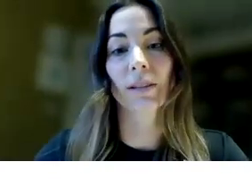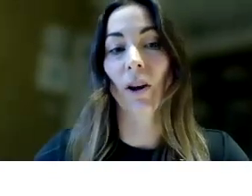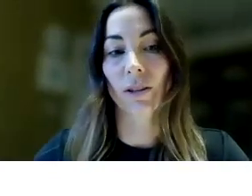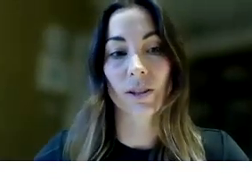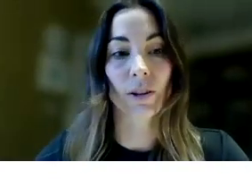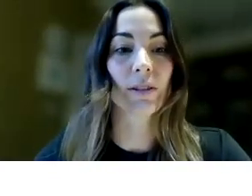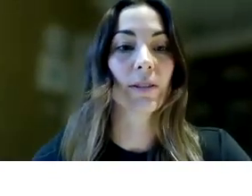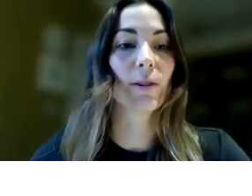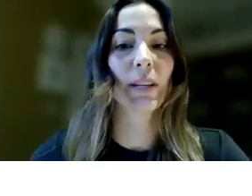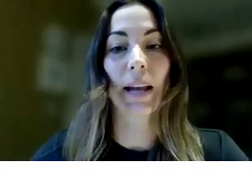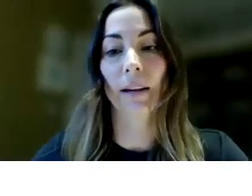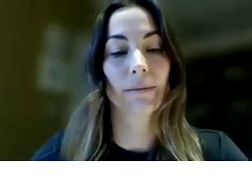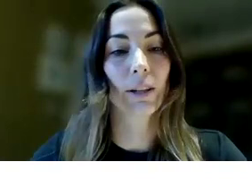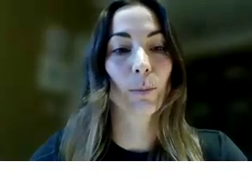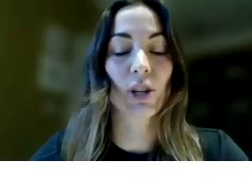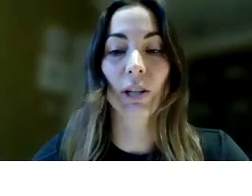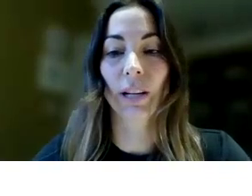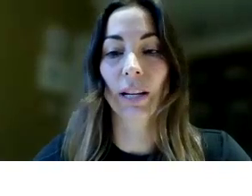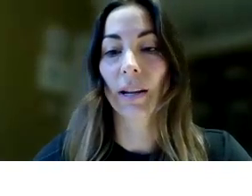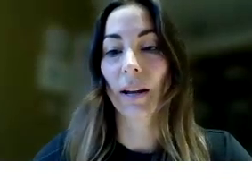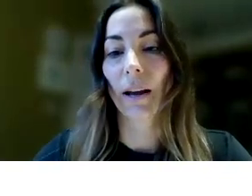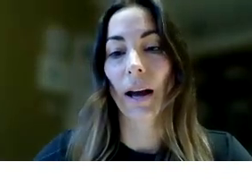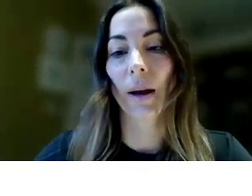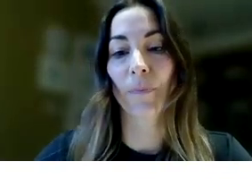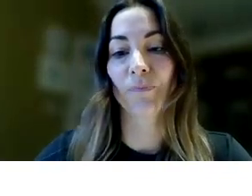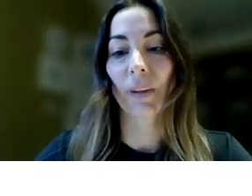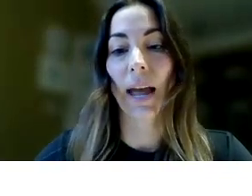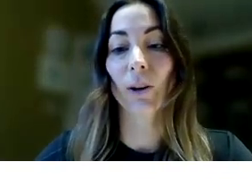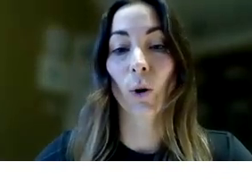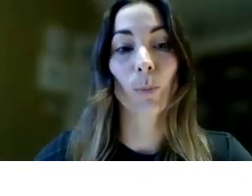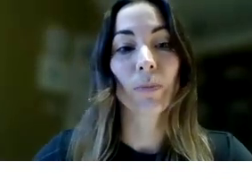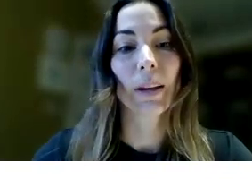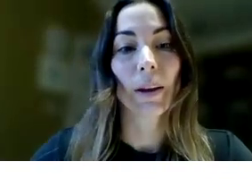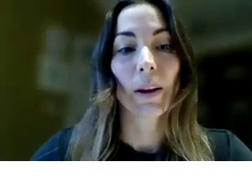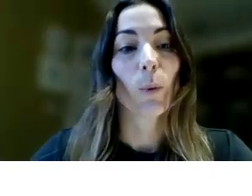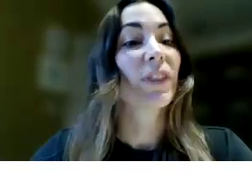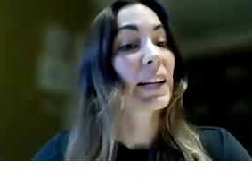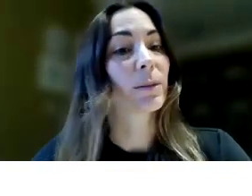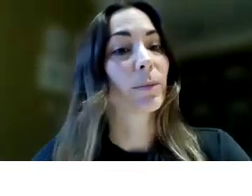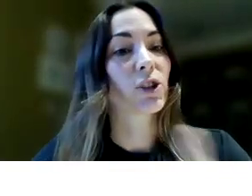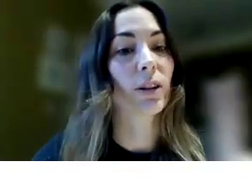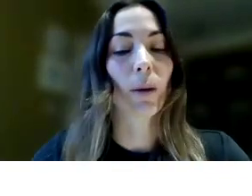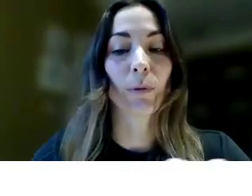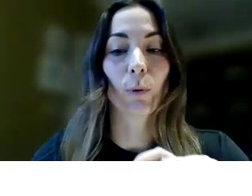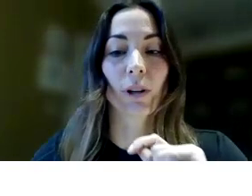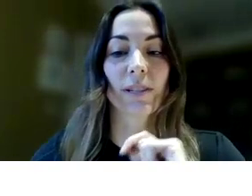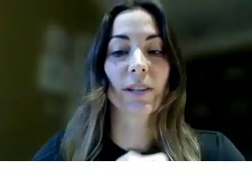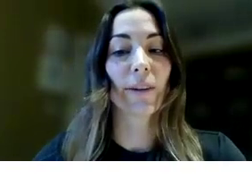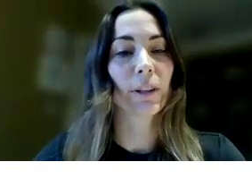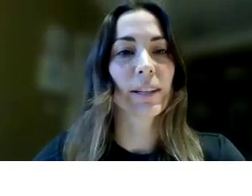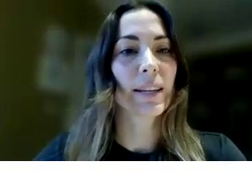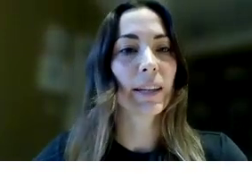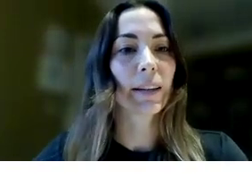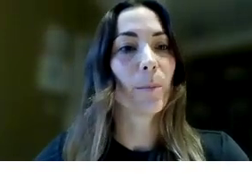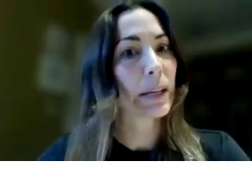in noise, concerts, using machinery at home. One thing I didn't mention up before is